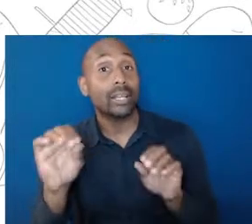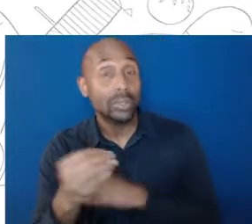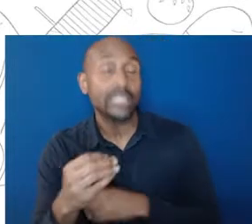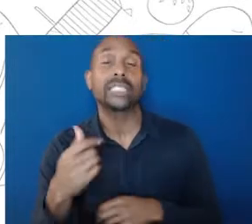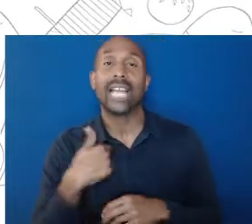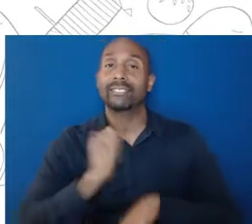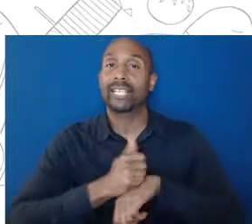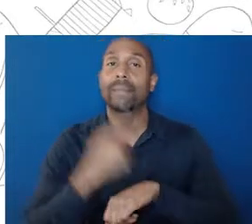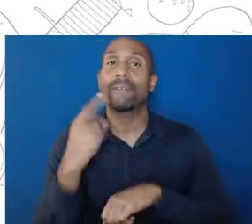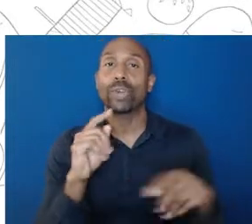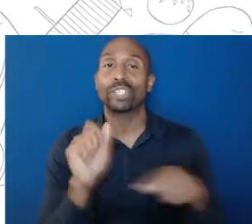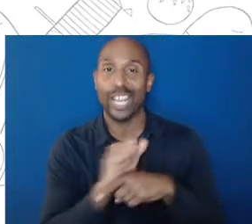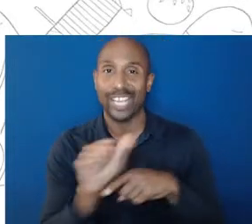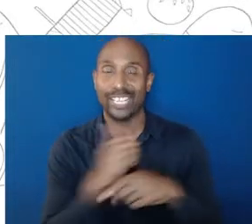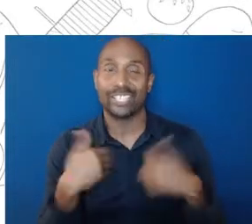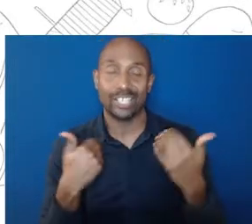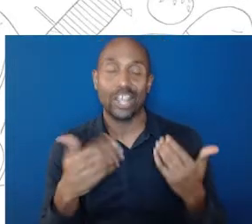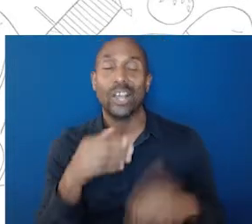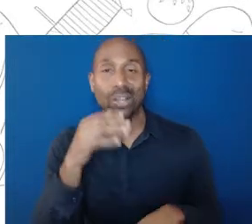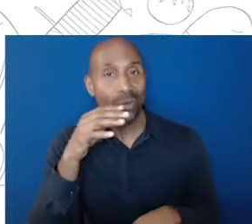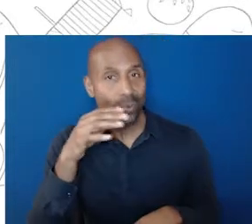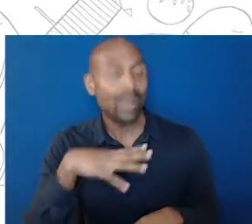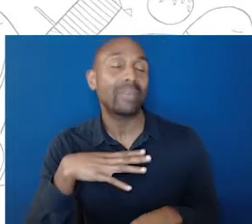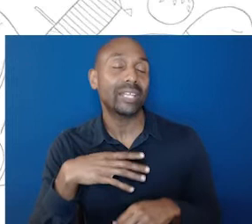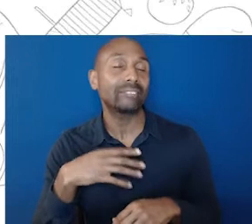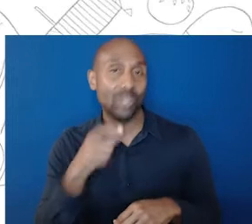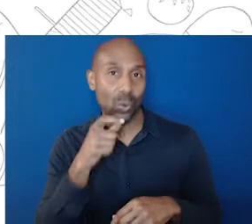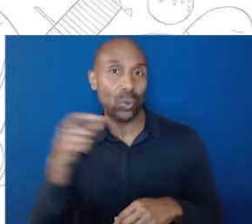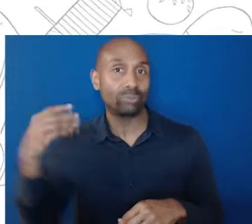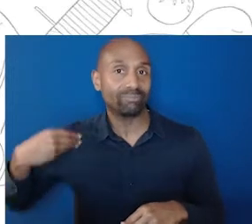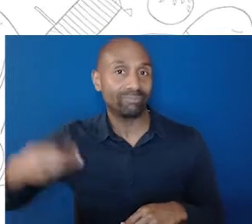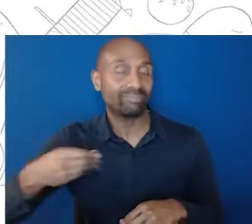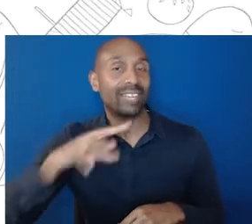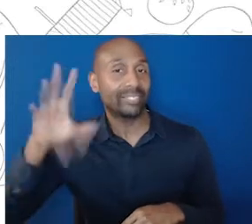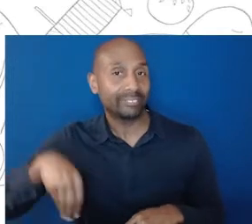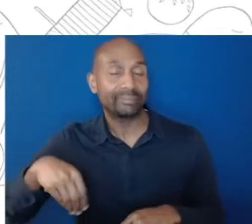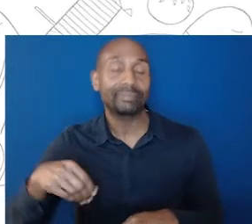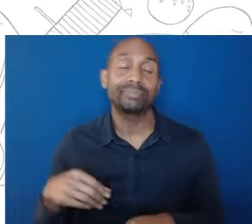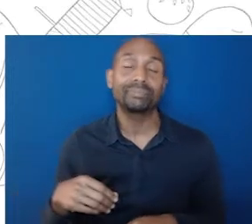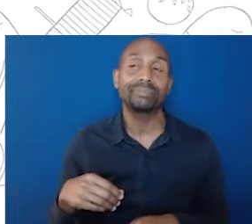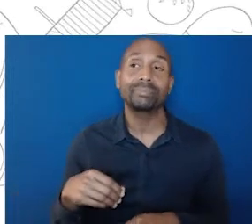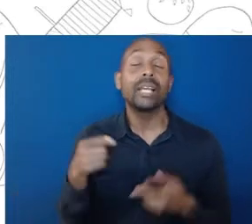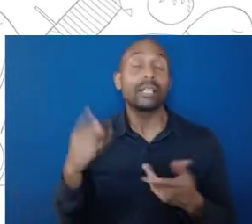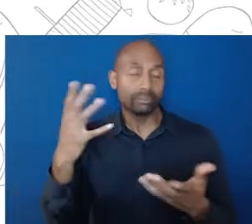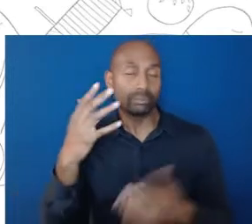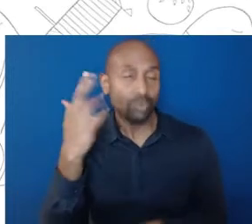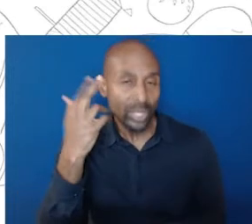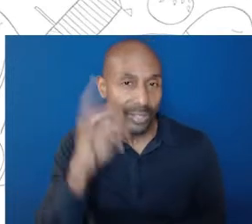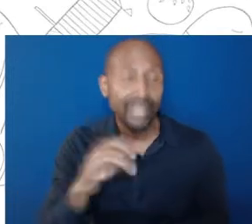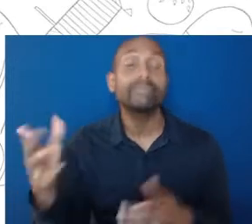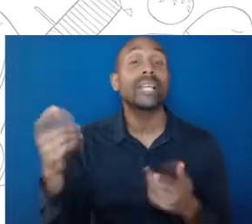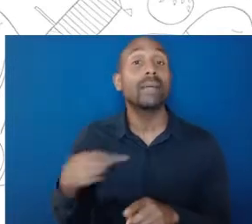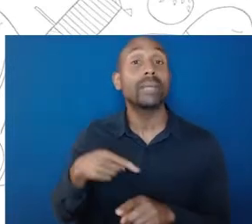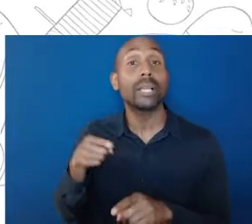primary catalyst for that was this trip to Dakar. And particularly, there was a little girl who used to come by every